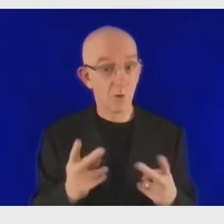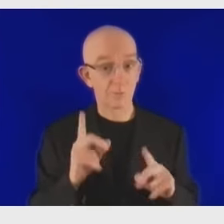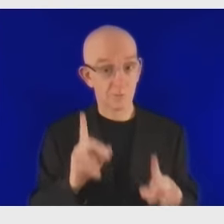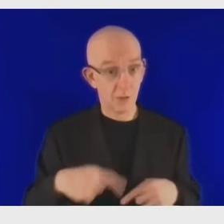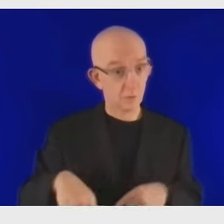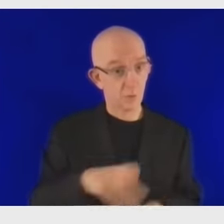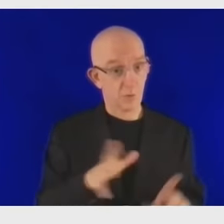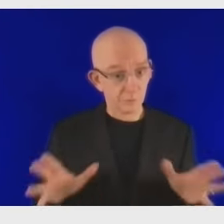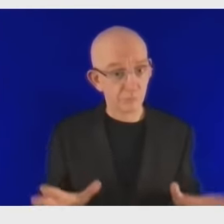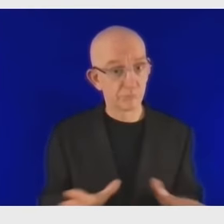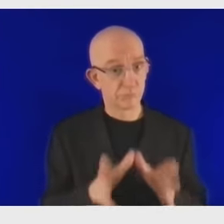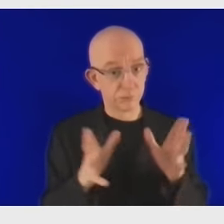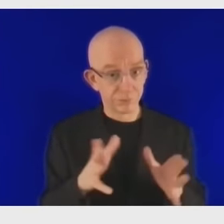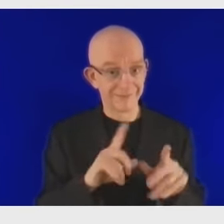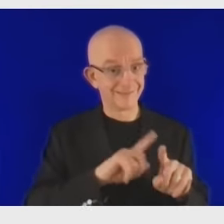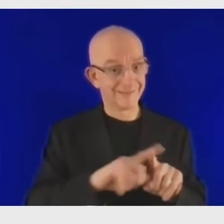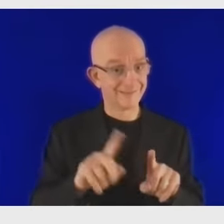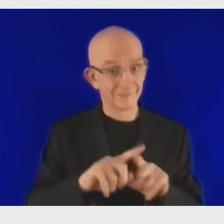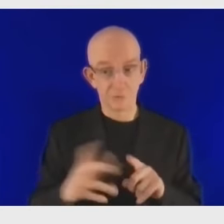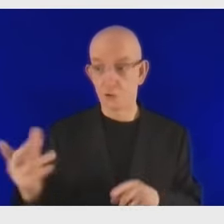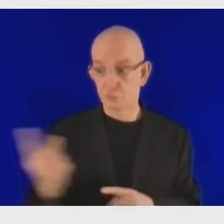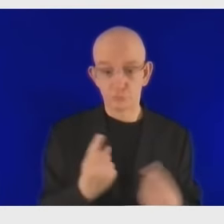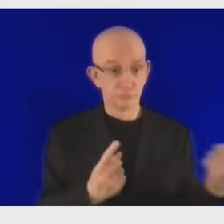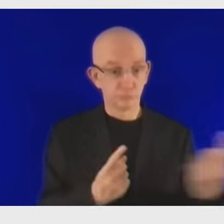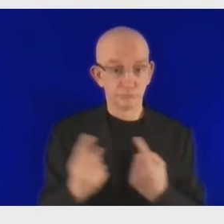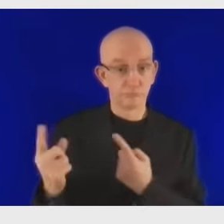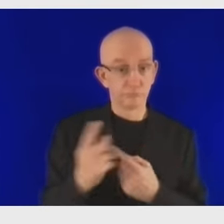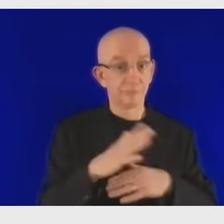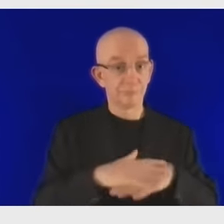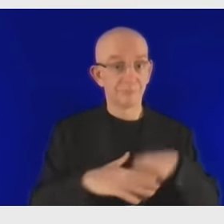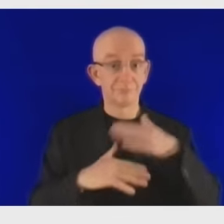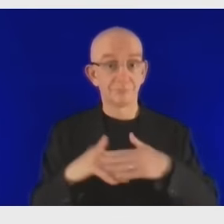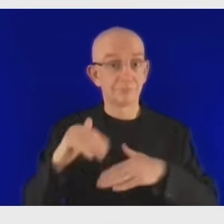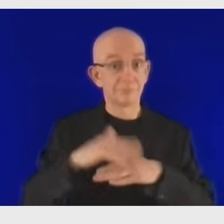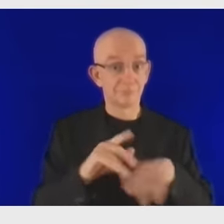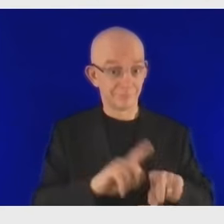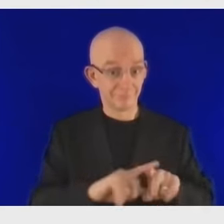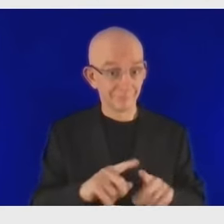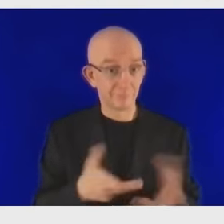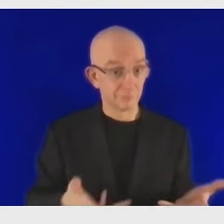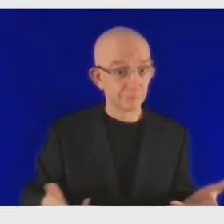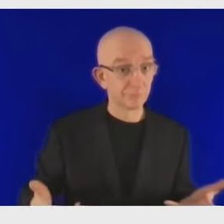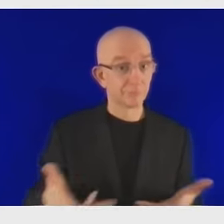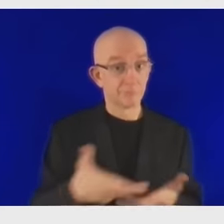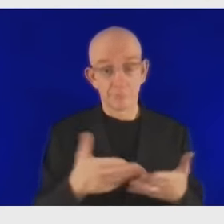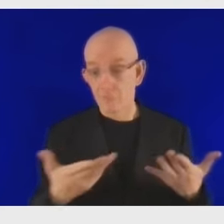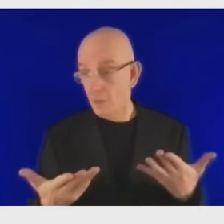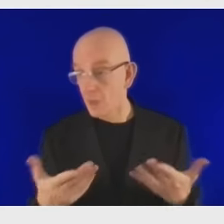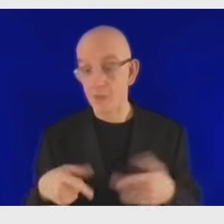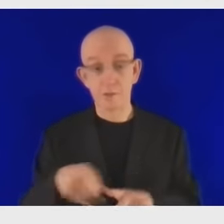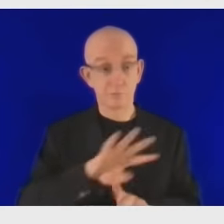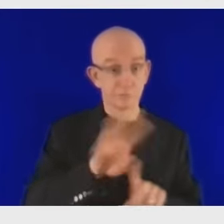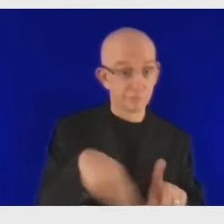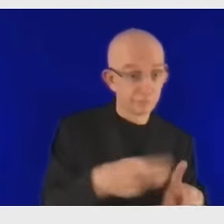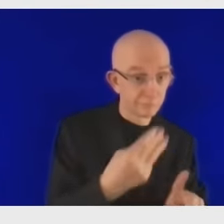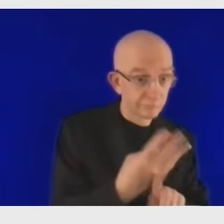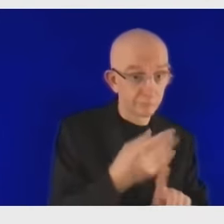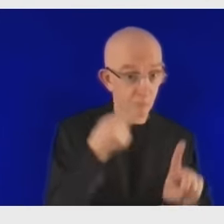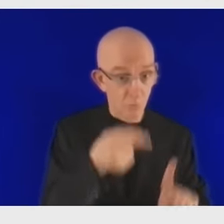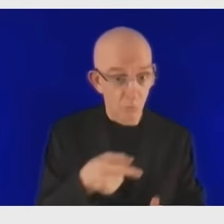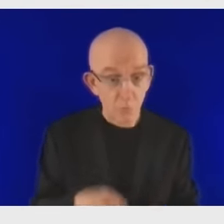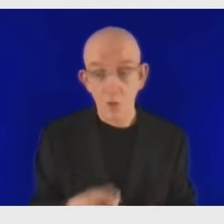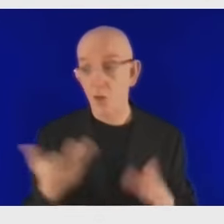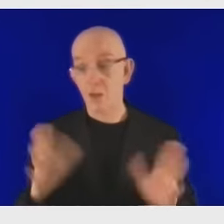is livelihood, whether it is health issues. I think it needs to come together as an intersection wherein we are